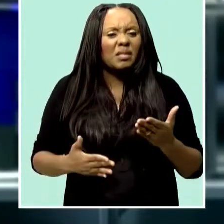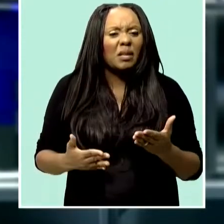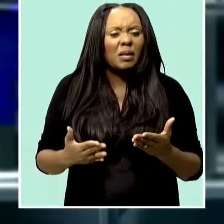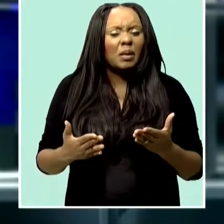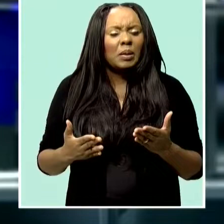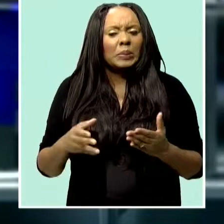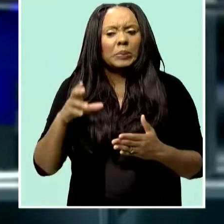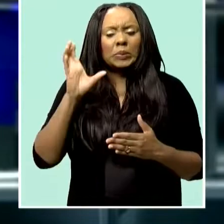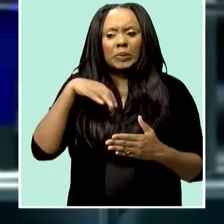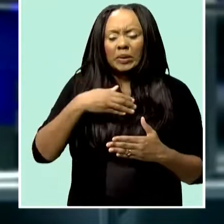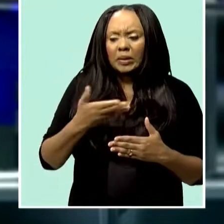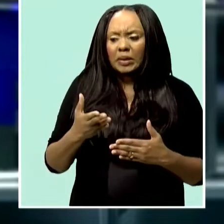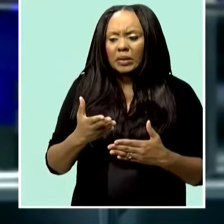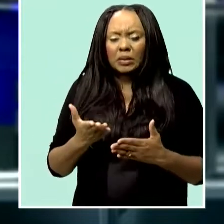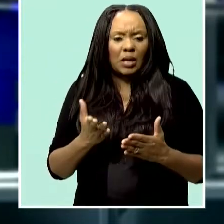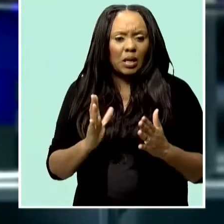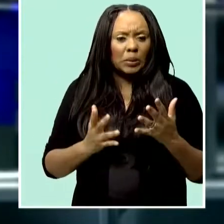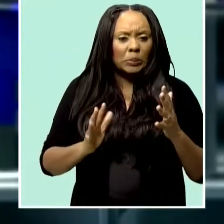unprecedented peculiarities.